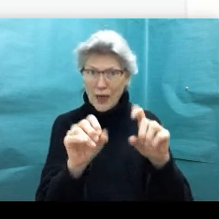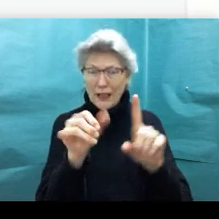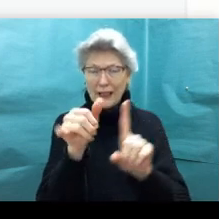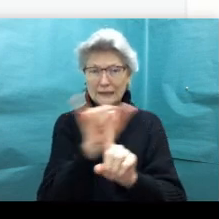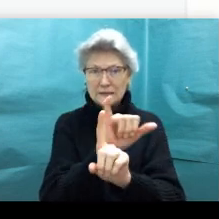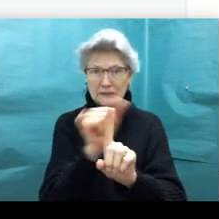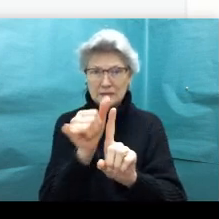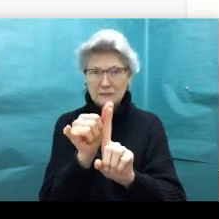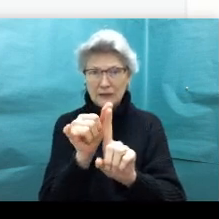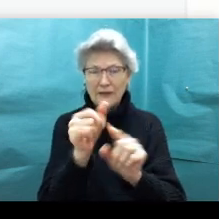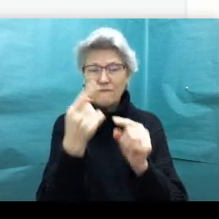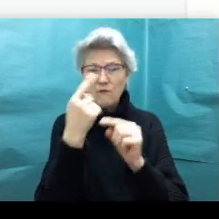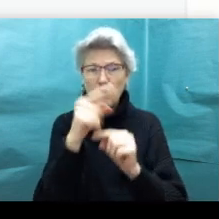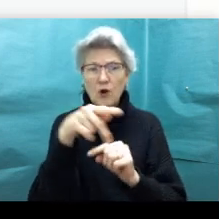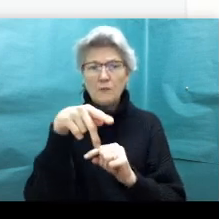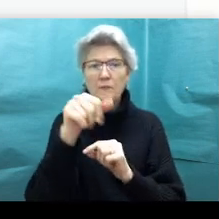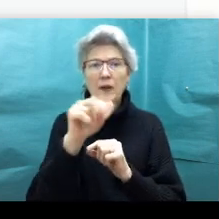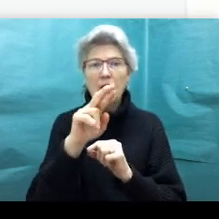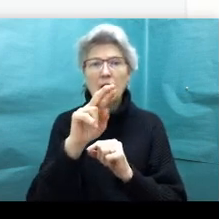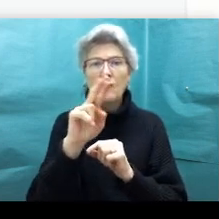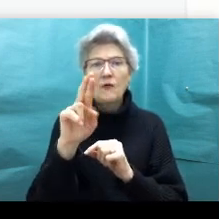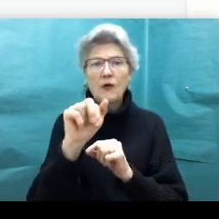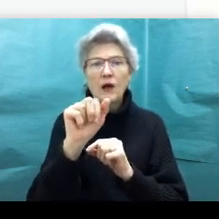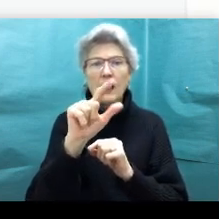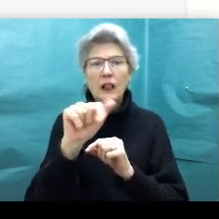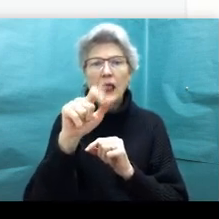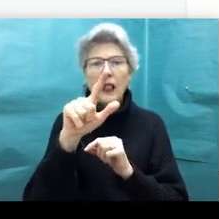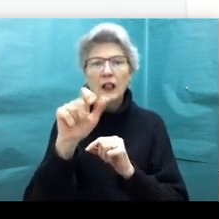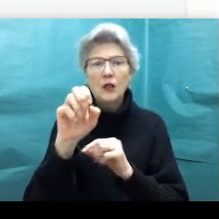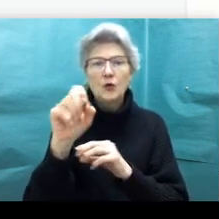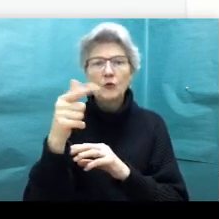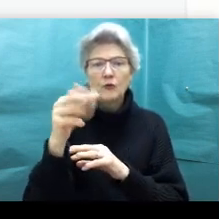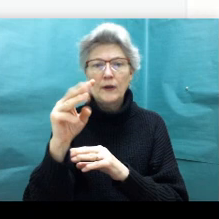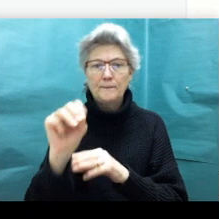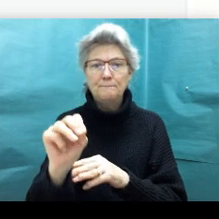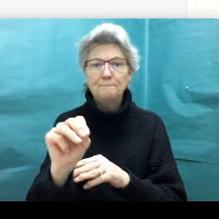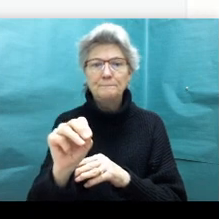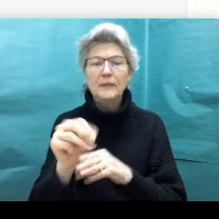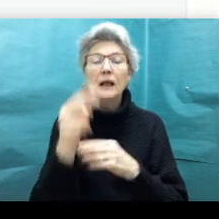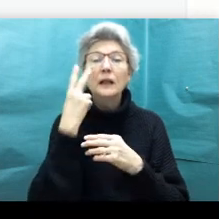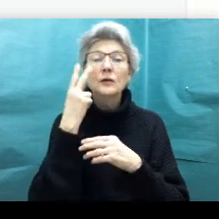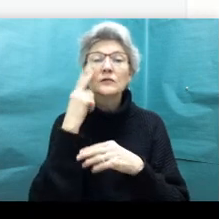my parallelogram. Let's take a look at the rhombus.